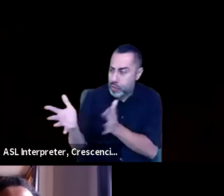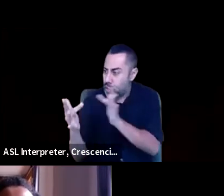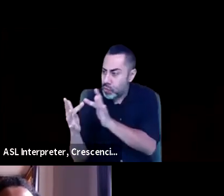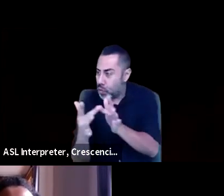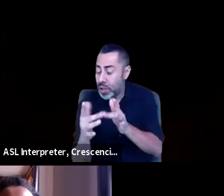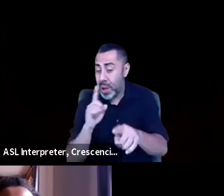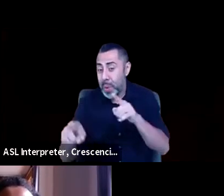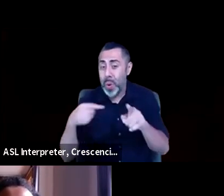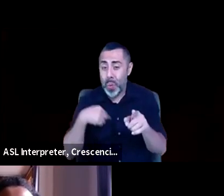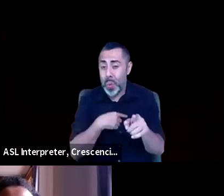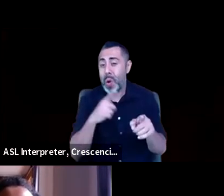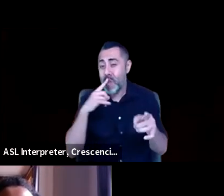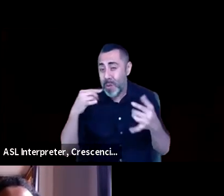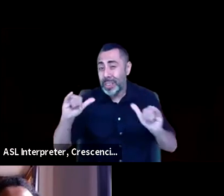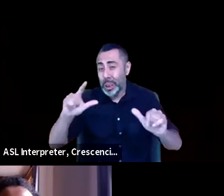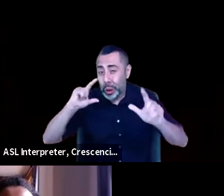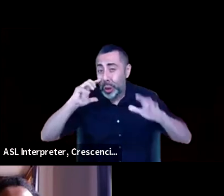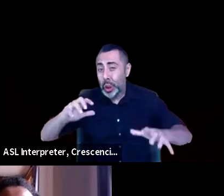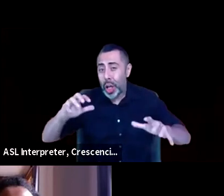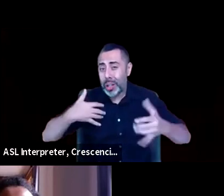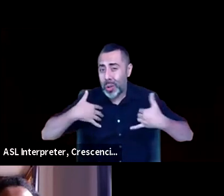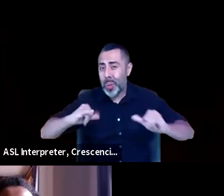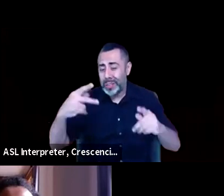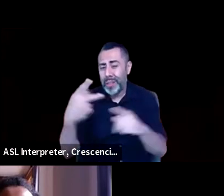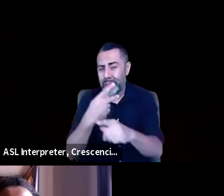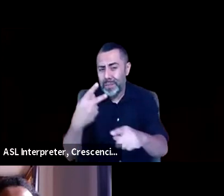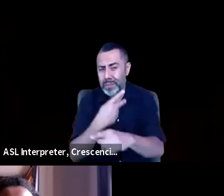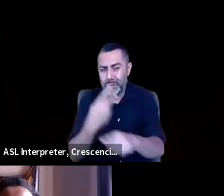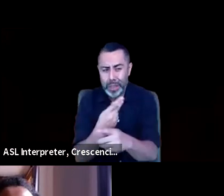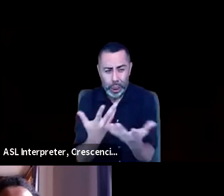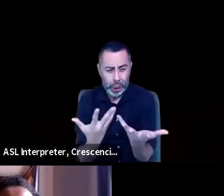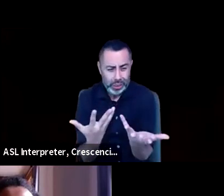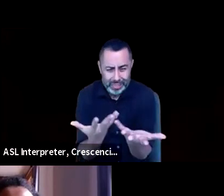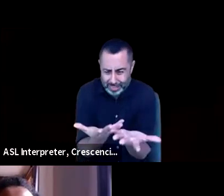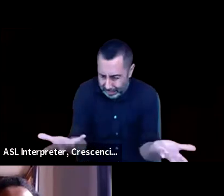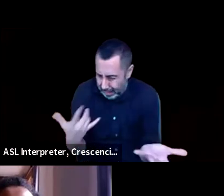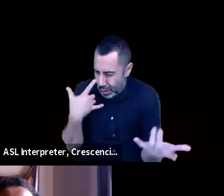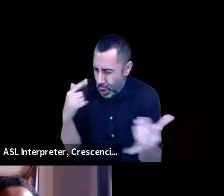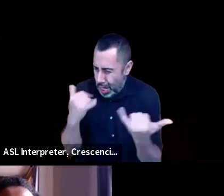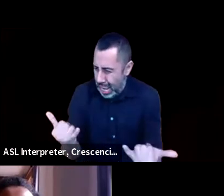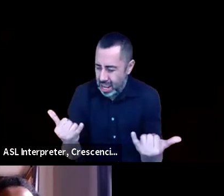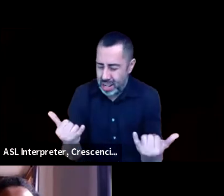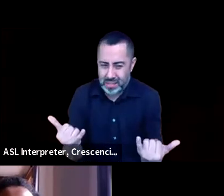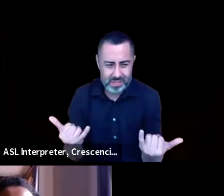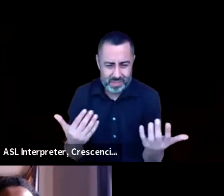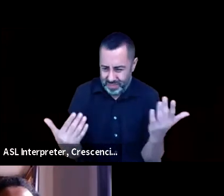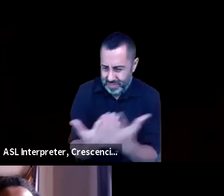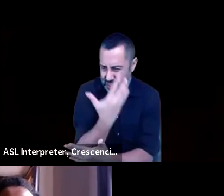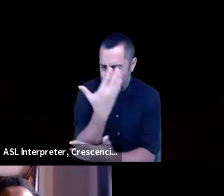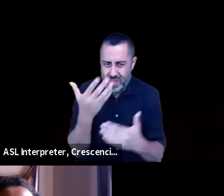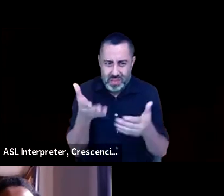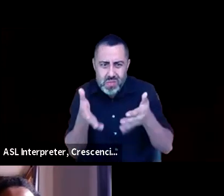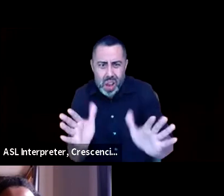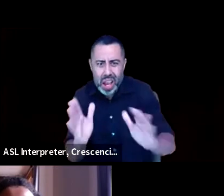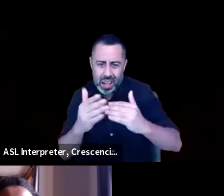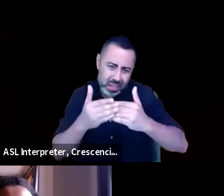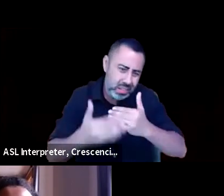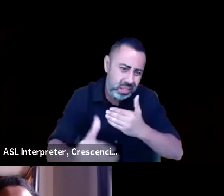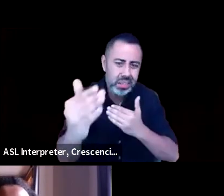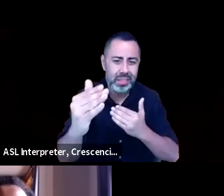in a place of just trying to figure out what the ground is that we're walking on, let alone how to navigate it